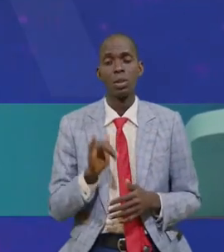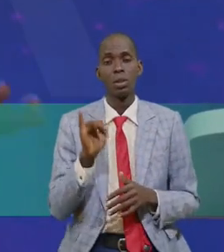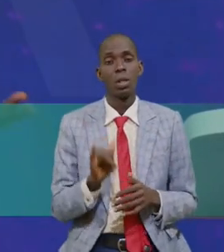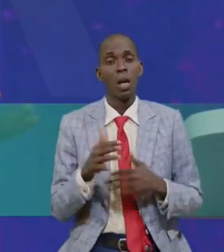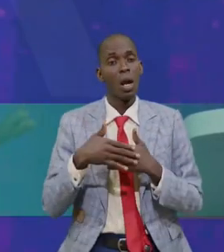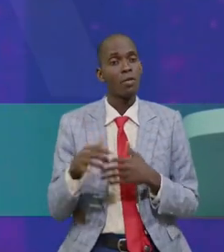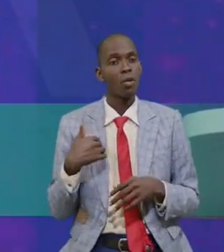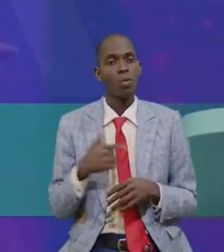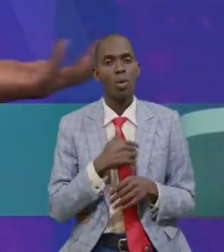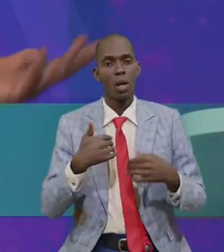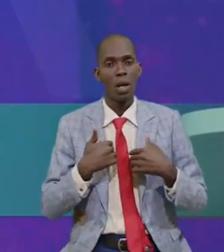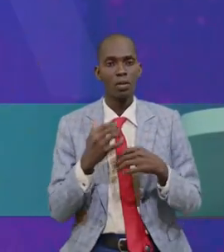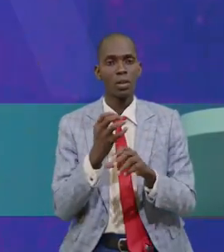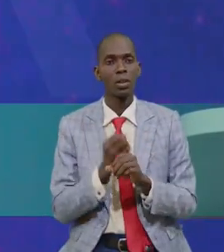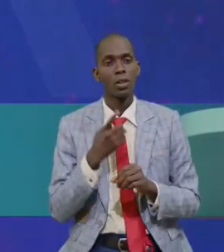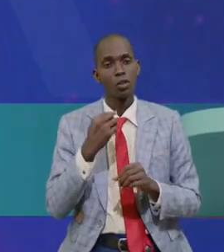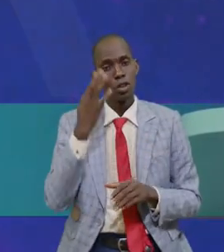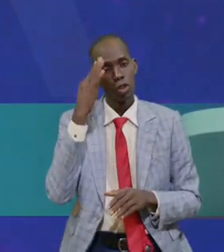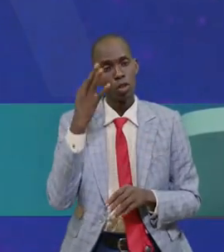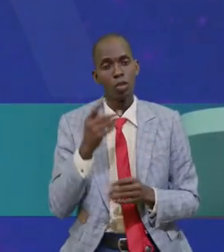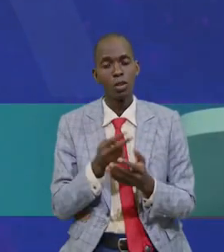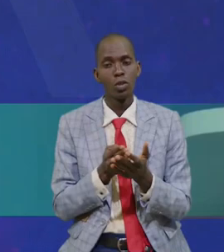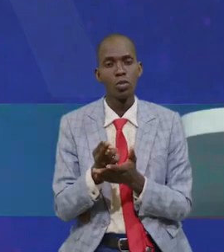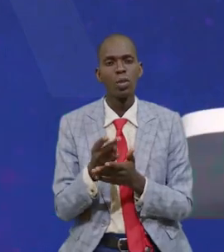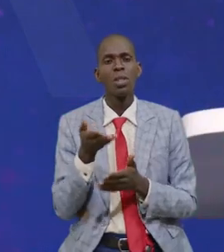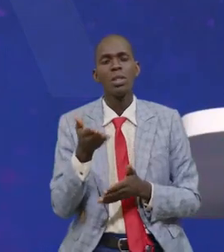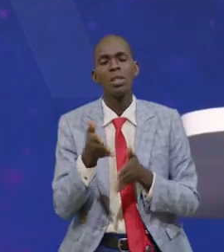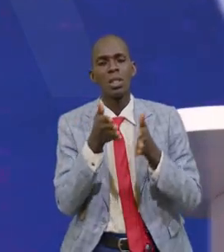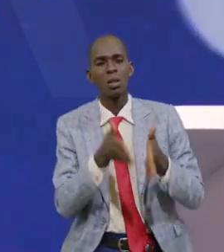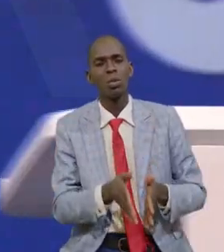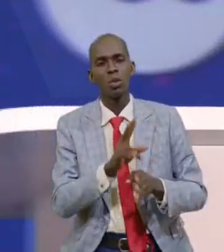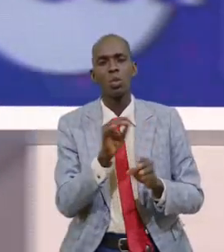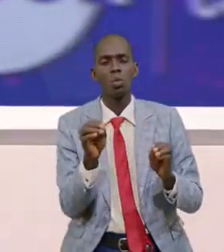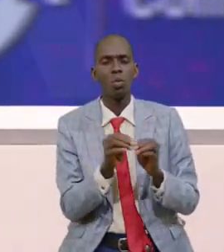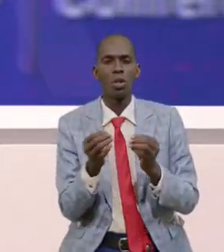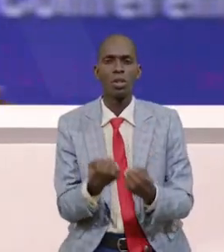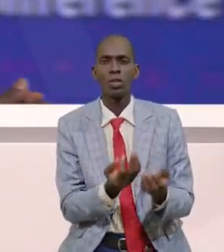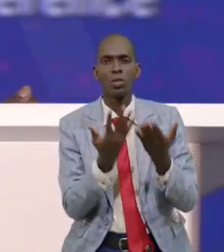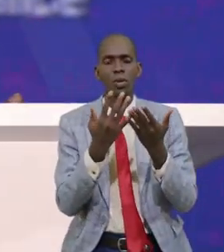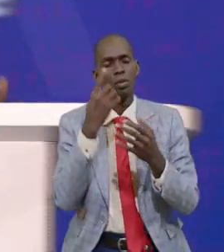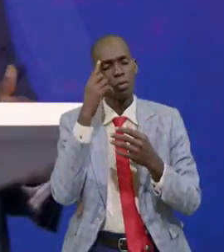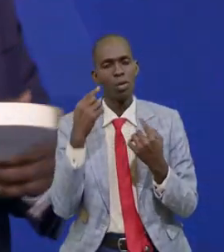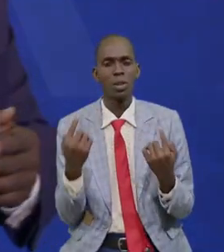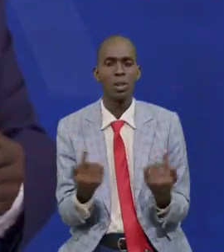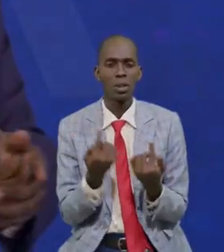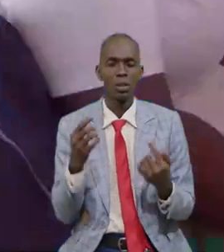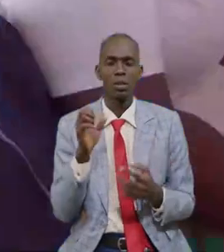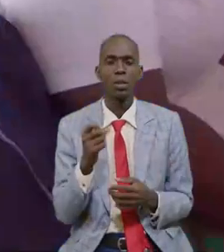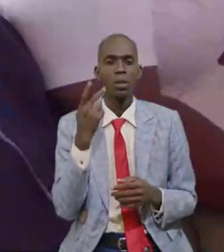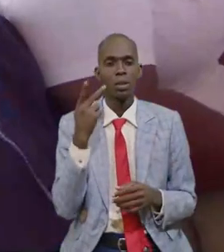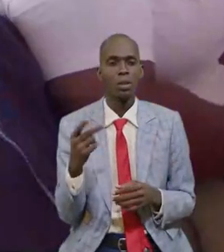of the truth, there remaineth no more sacrifice for sins. Look at the next verse